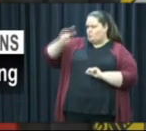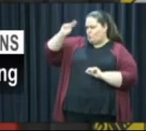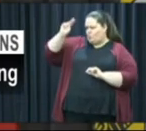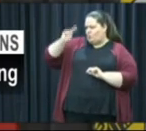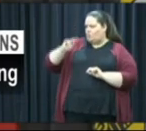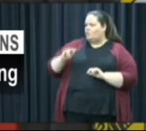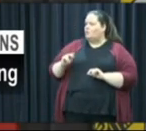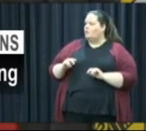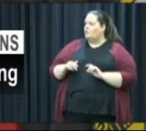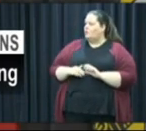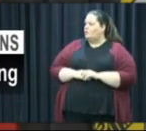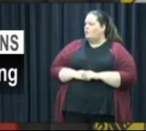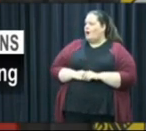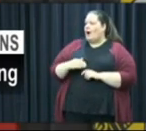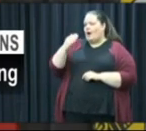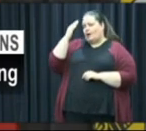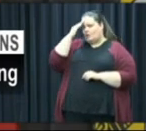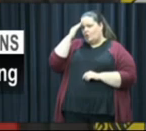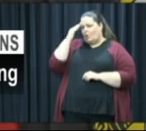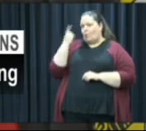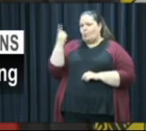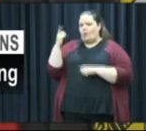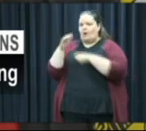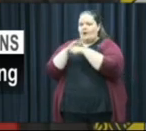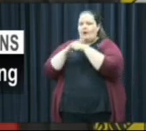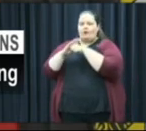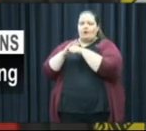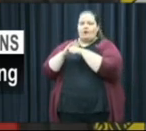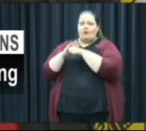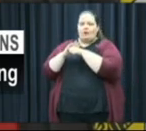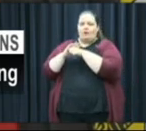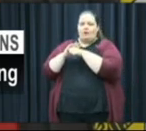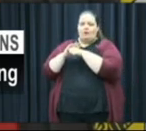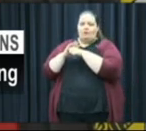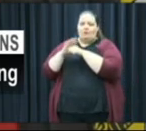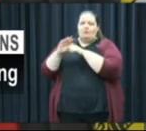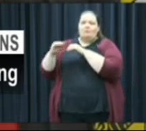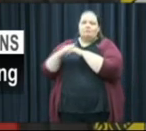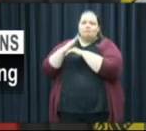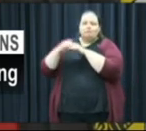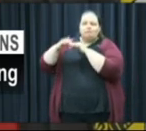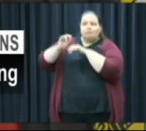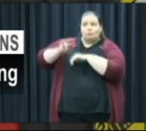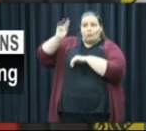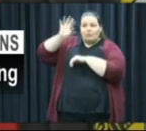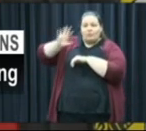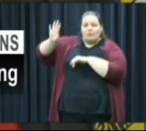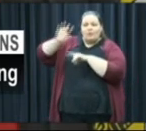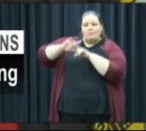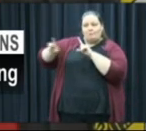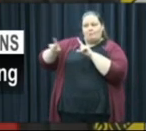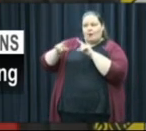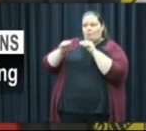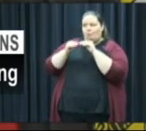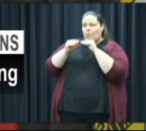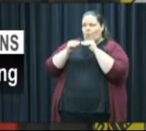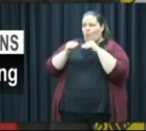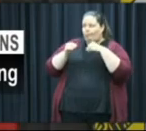for Listic First Nation, has there been any relaxing of border enforcement on the Quebec